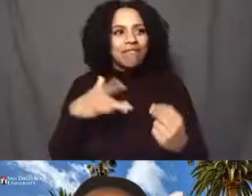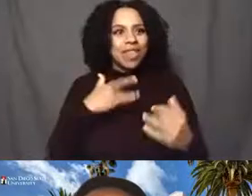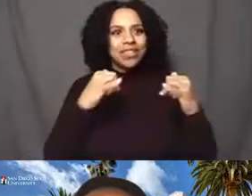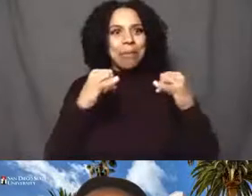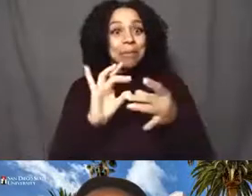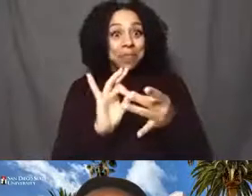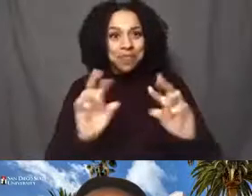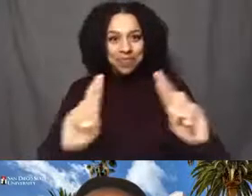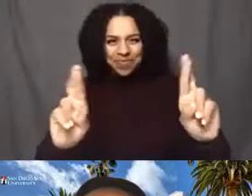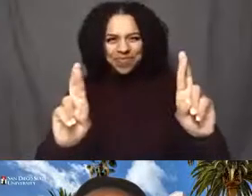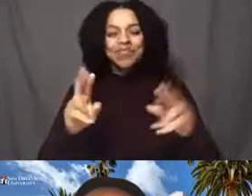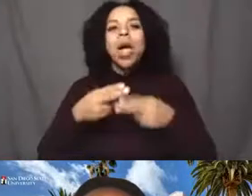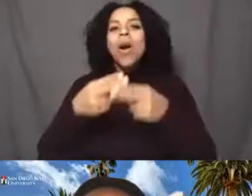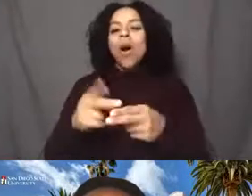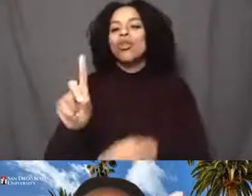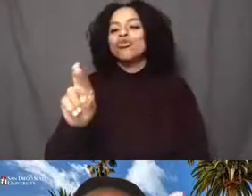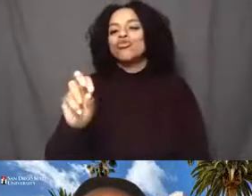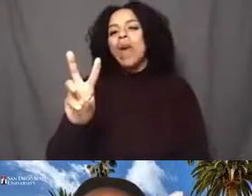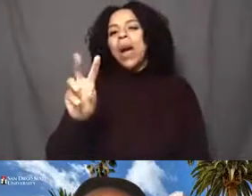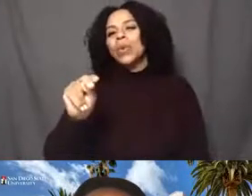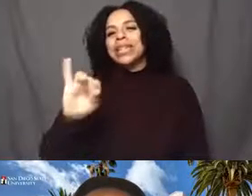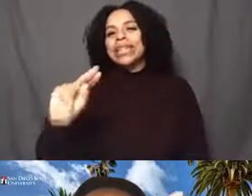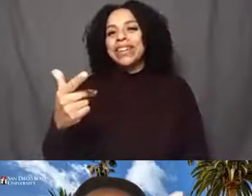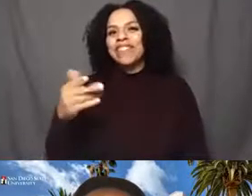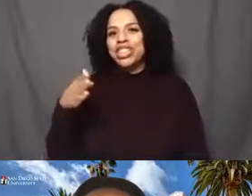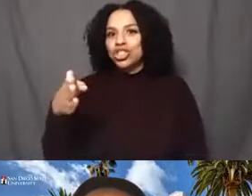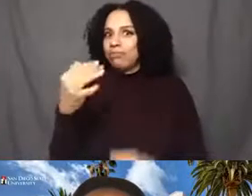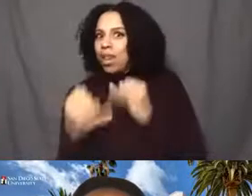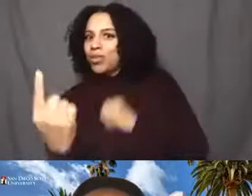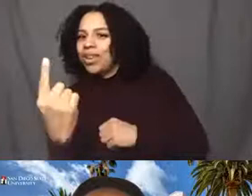go. I call it Drowning Fish. And this is my last poem.